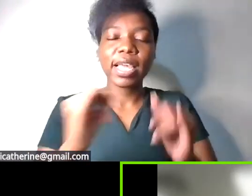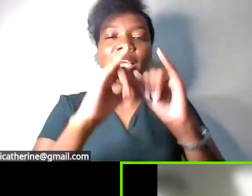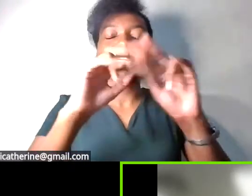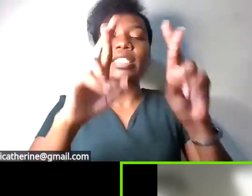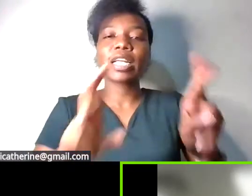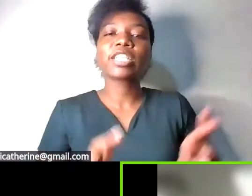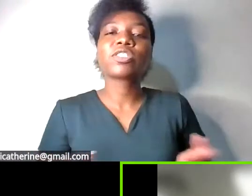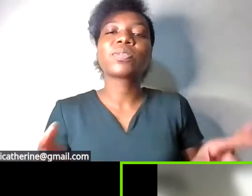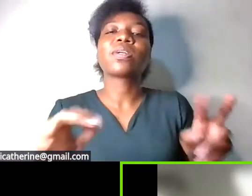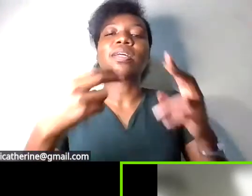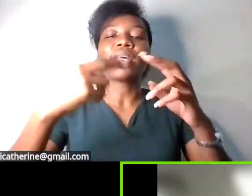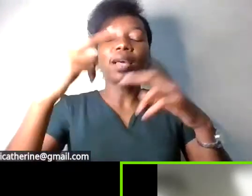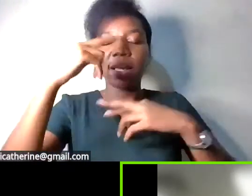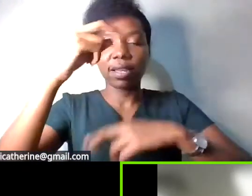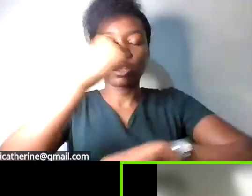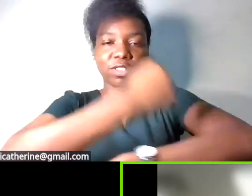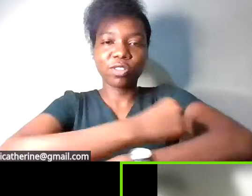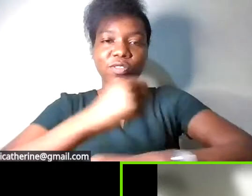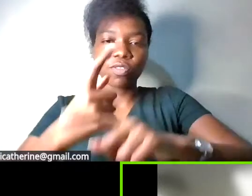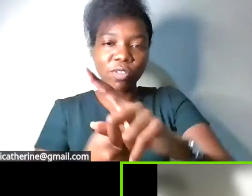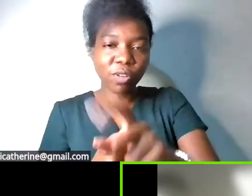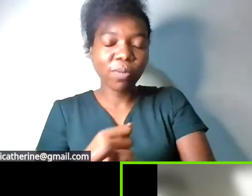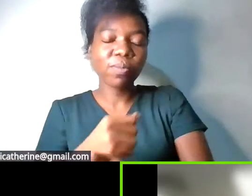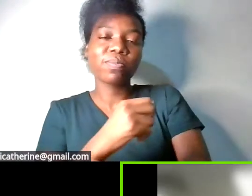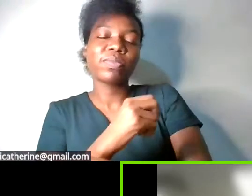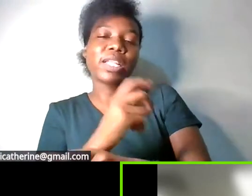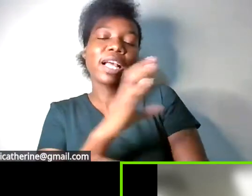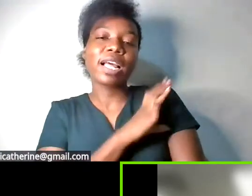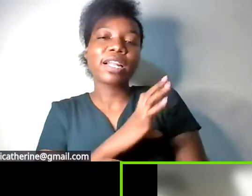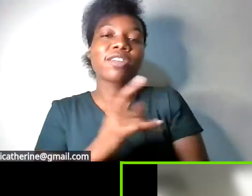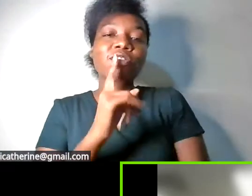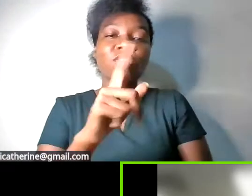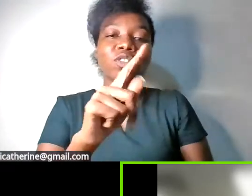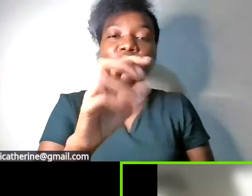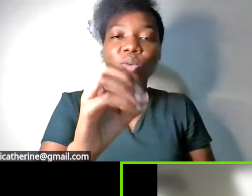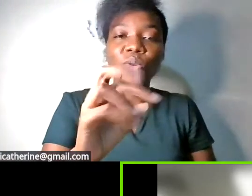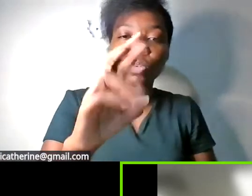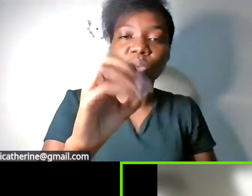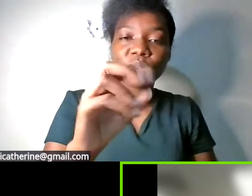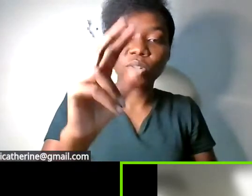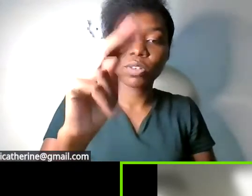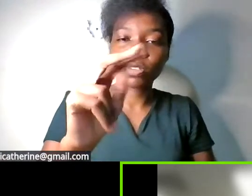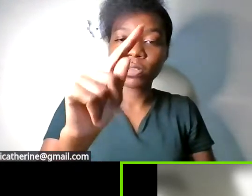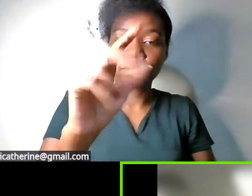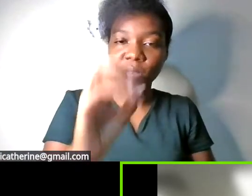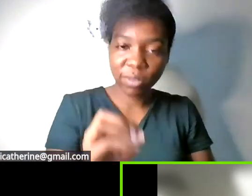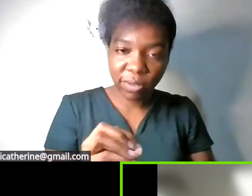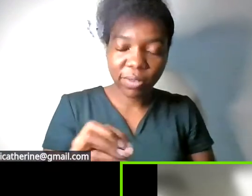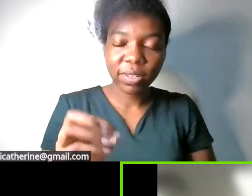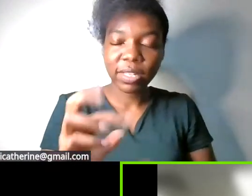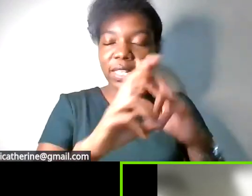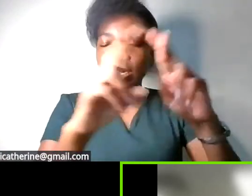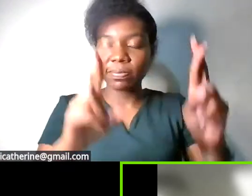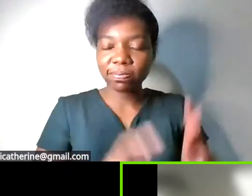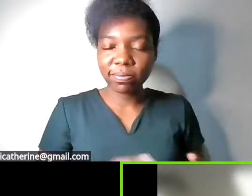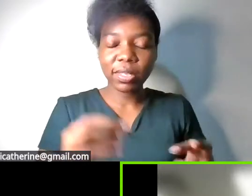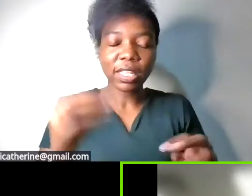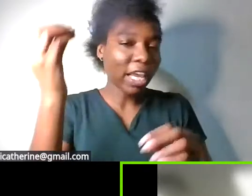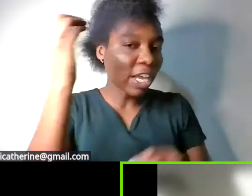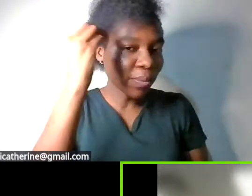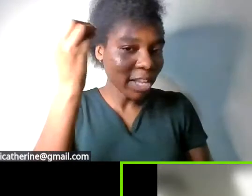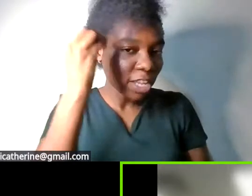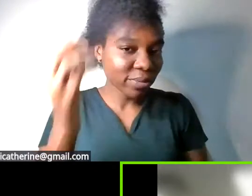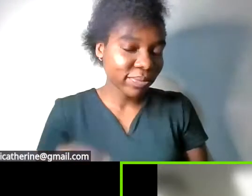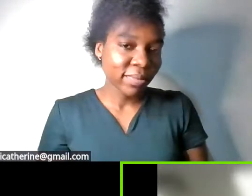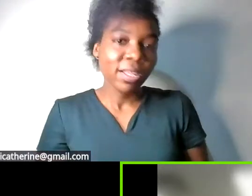Toronto, Canada. It stands for Toronto Academy of International Education. All right. So we have been in business